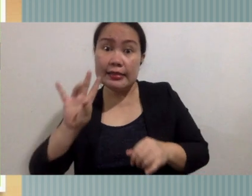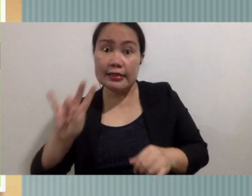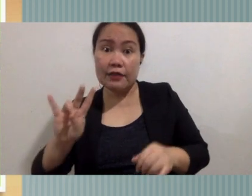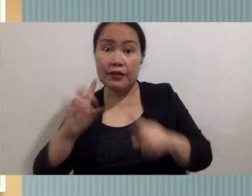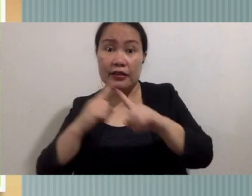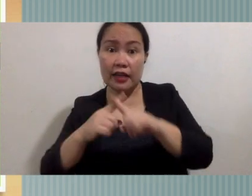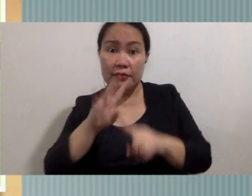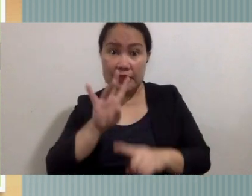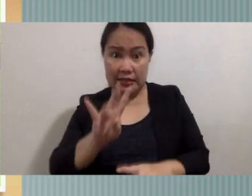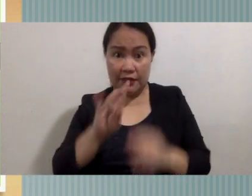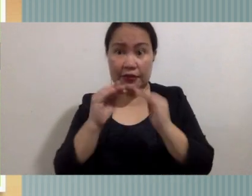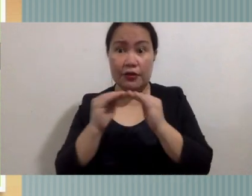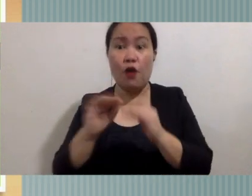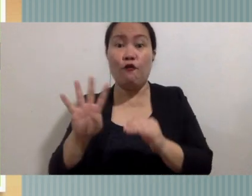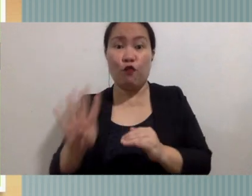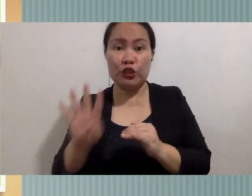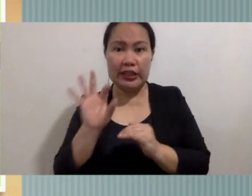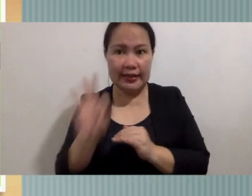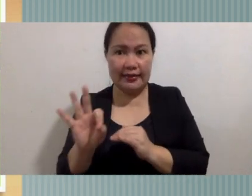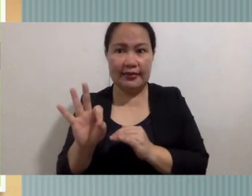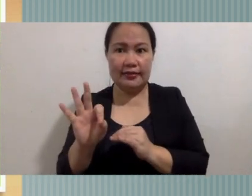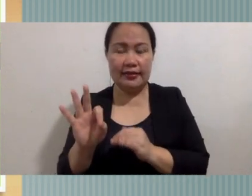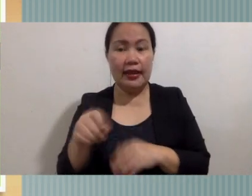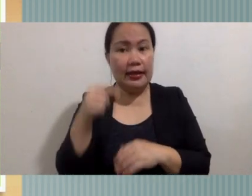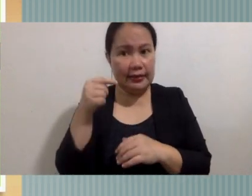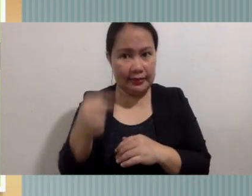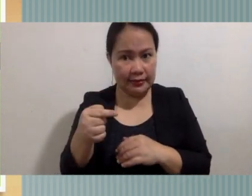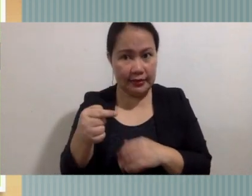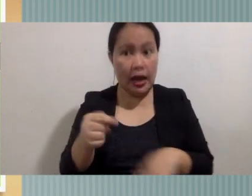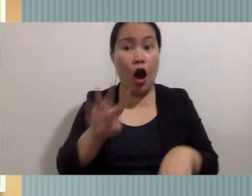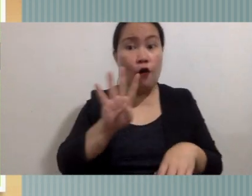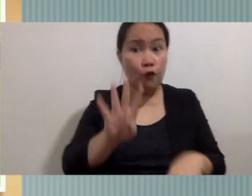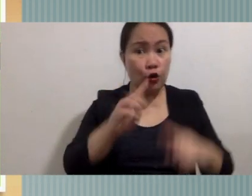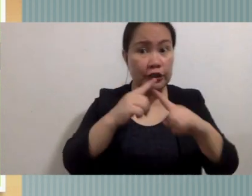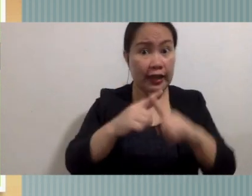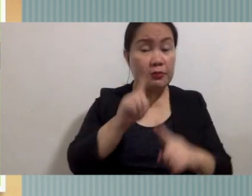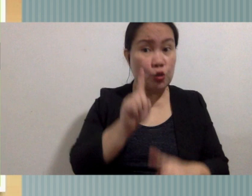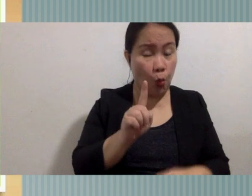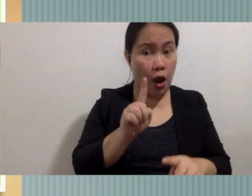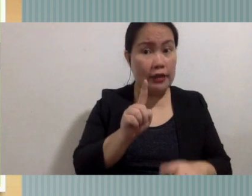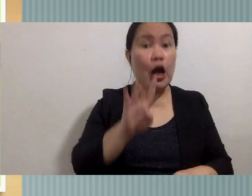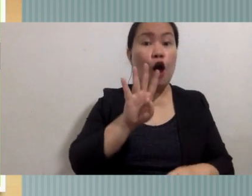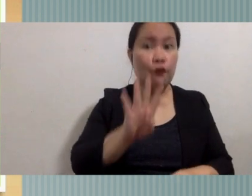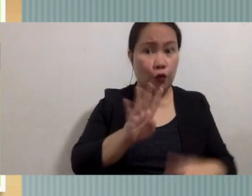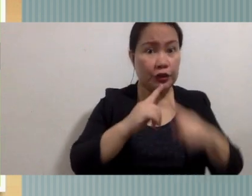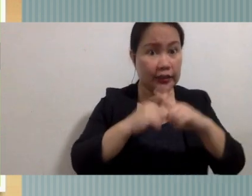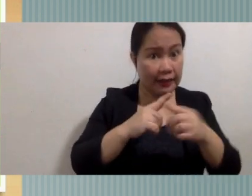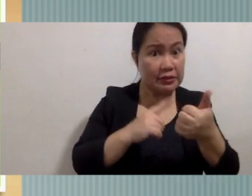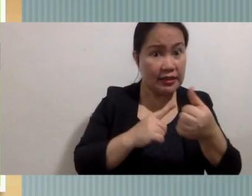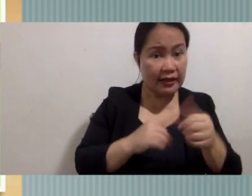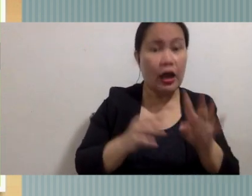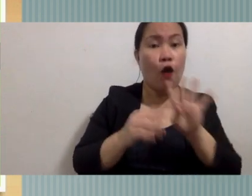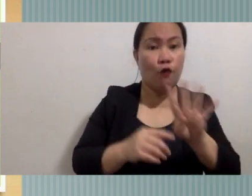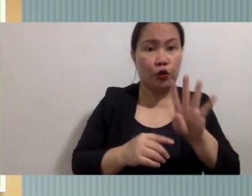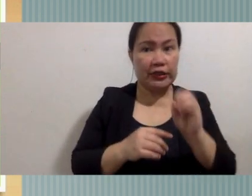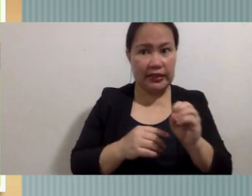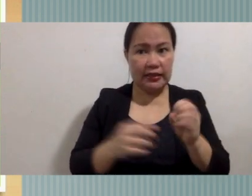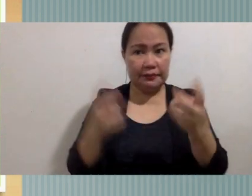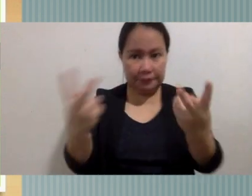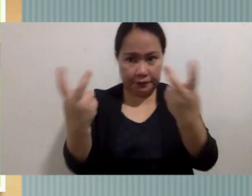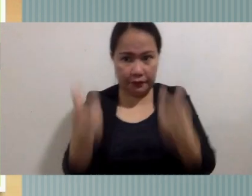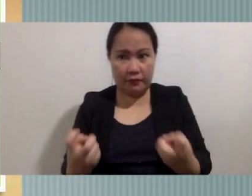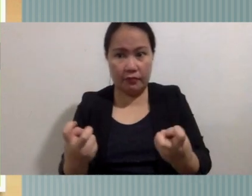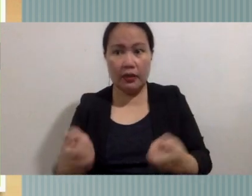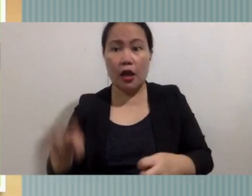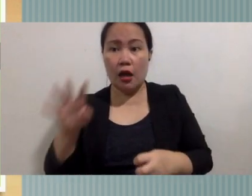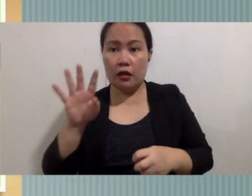us simplify. So, 7 times 7, yan ay 49. And then 4 times 1, that is 4, times